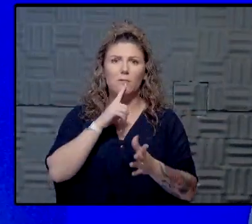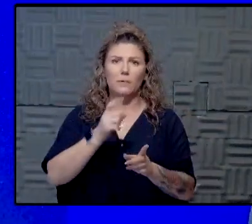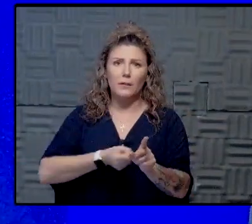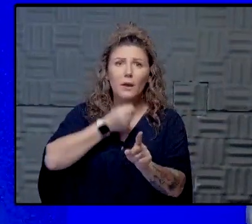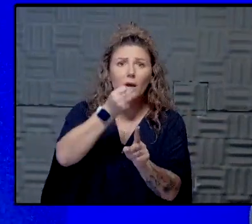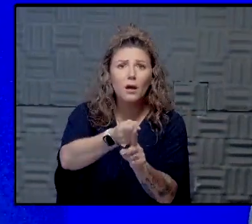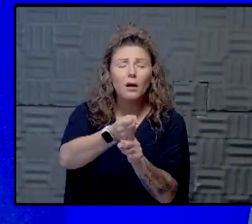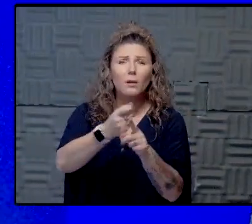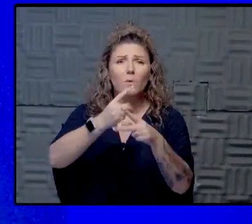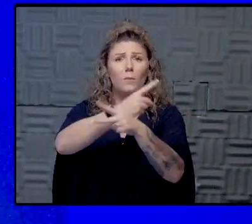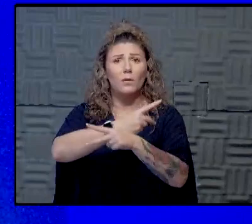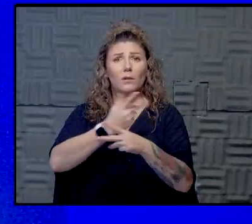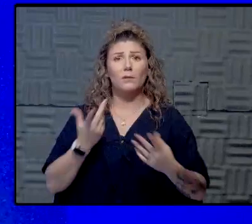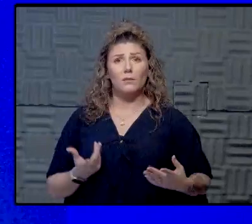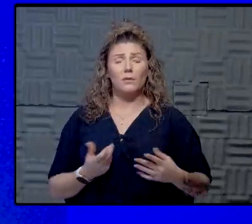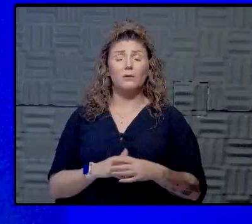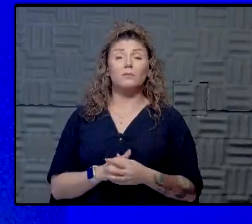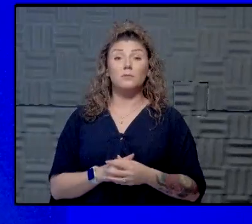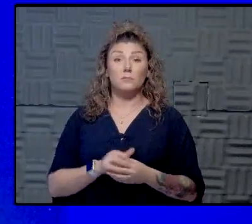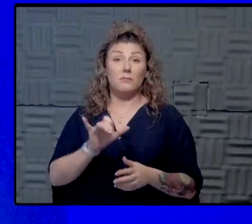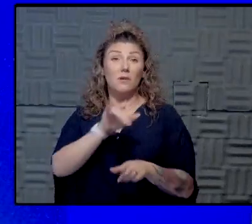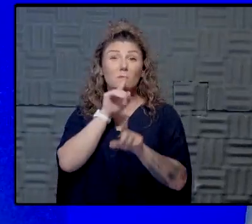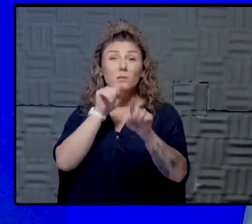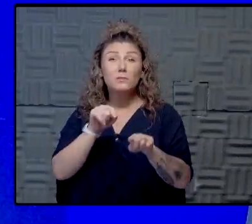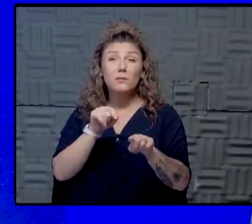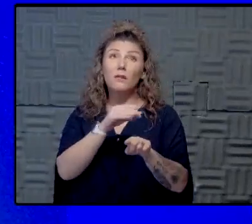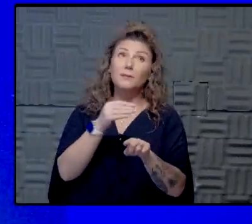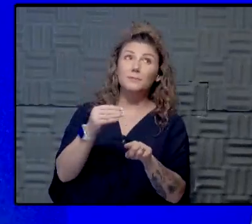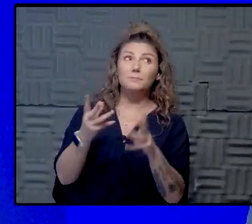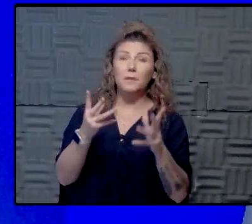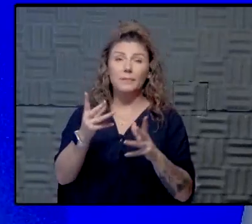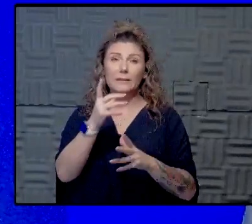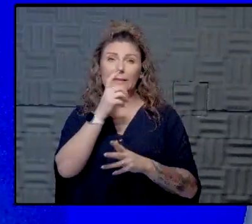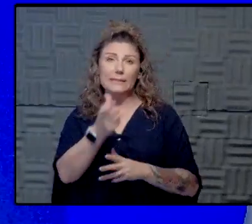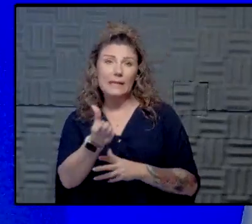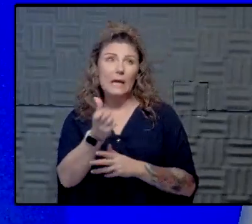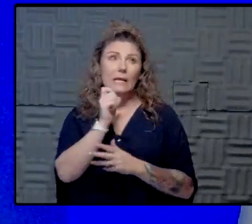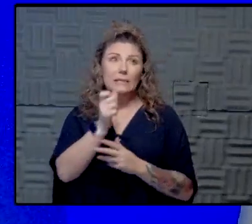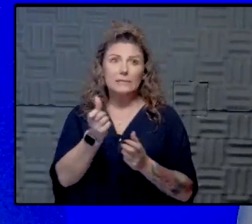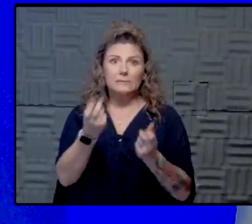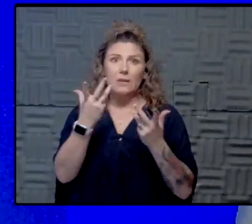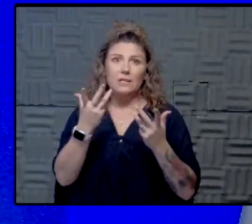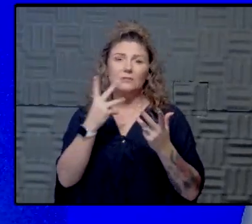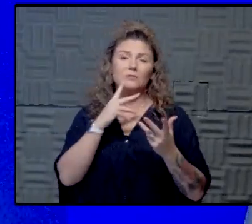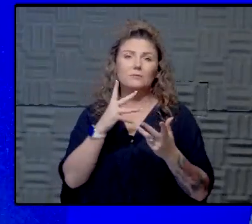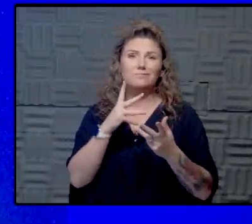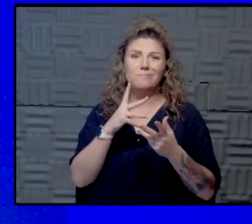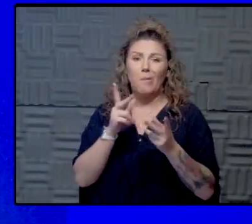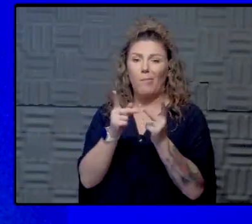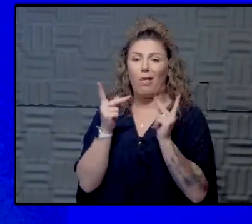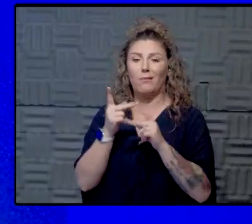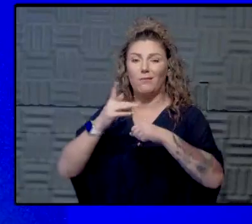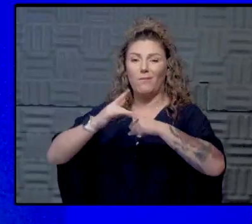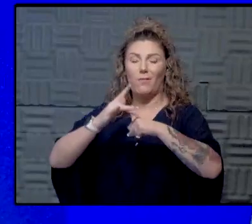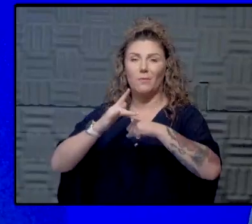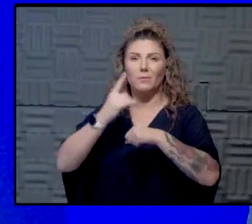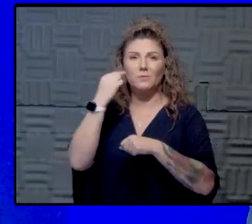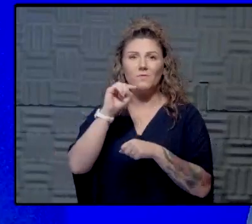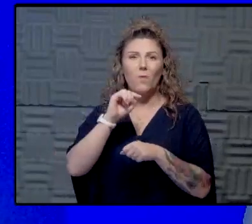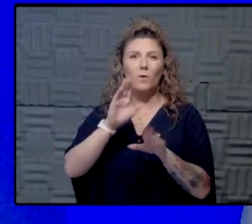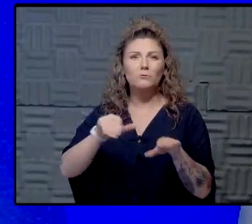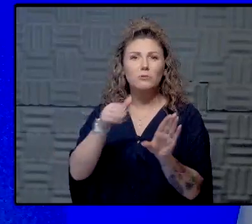bottom. And as a result of that, and then probably not as much occupancy space in some of the child